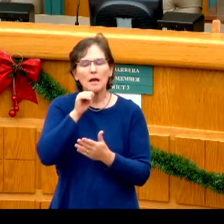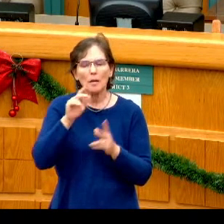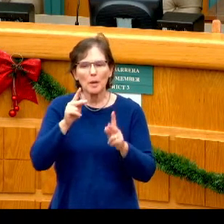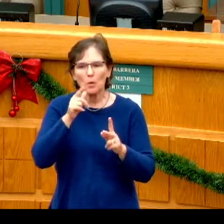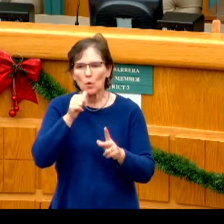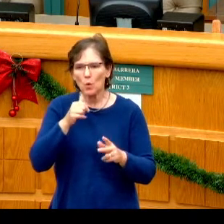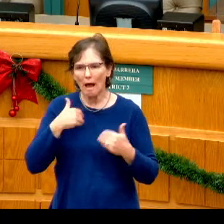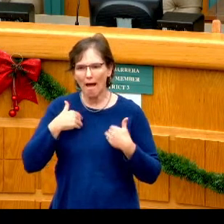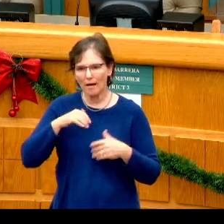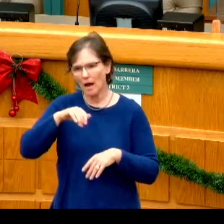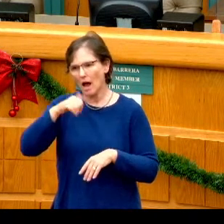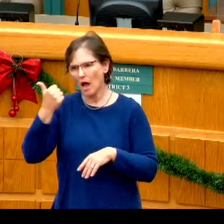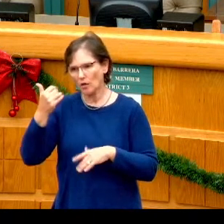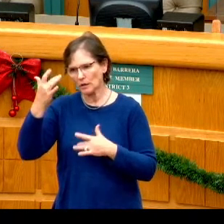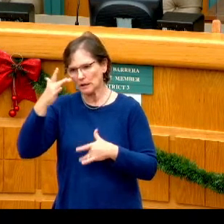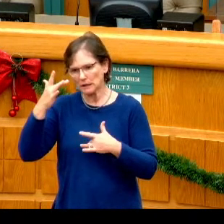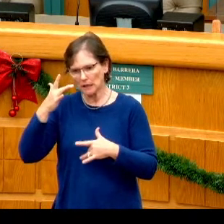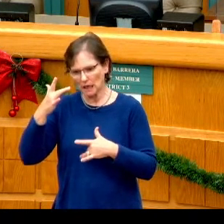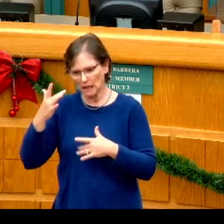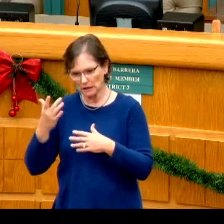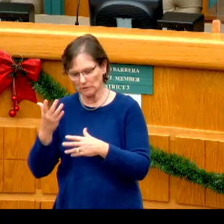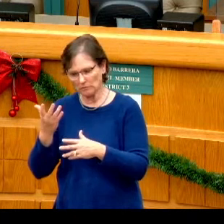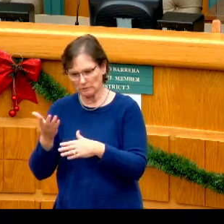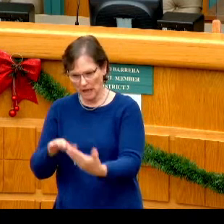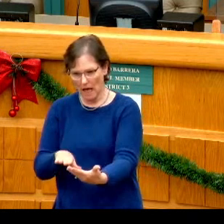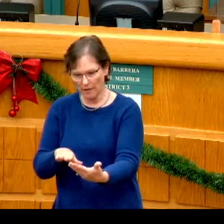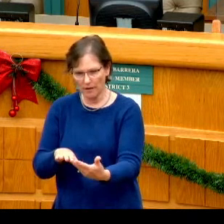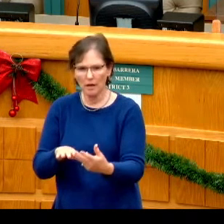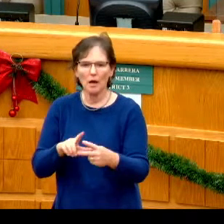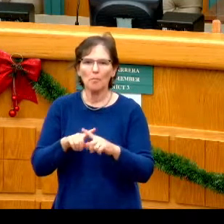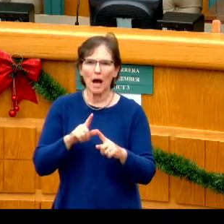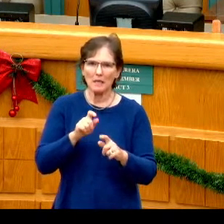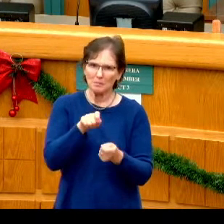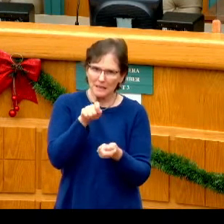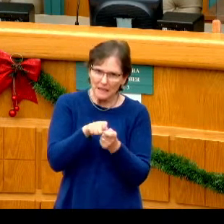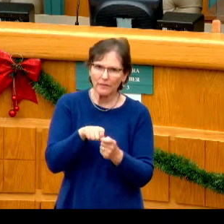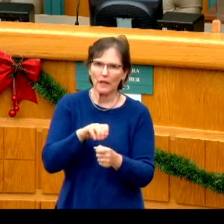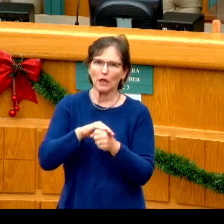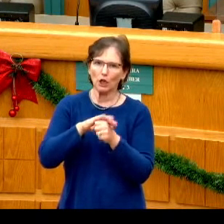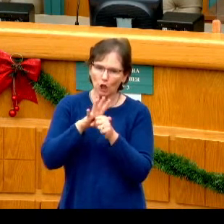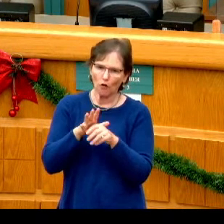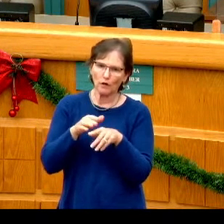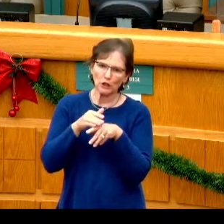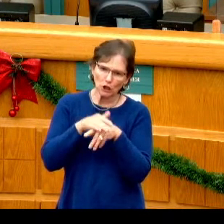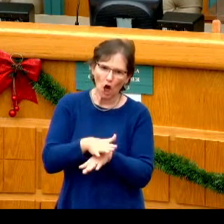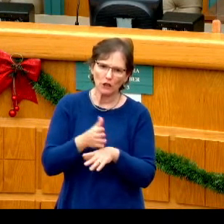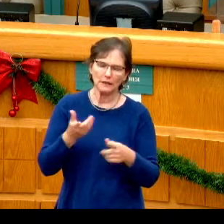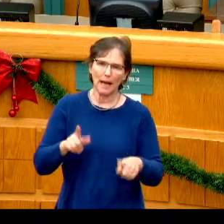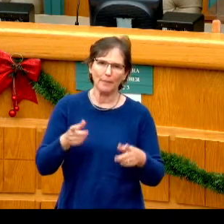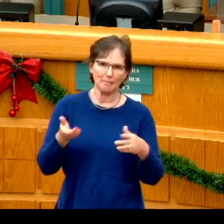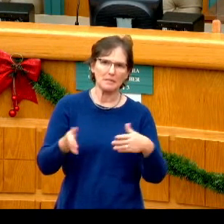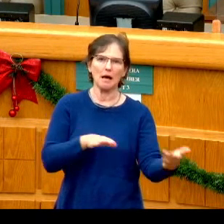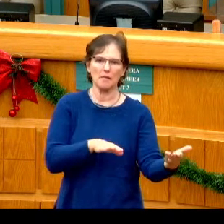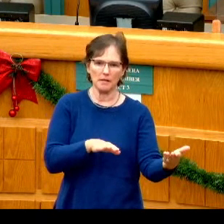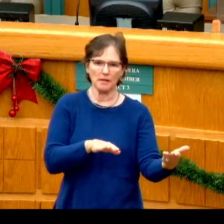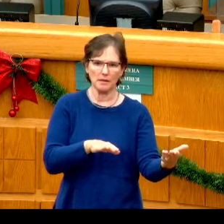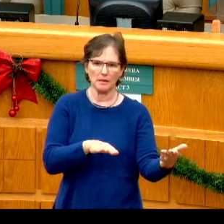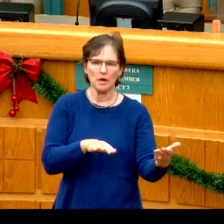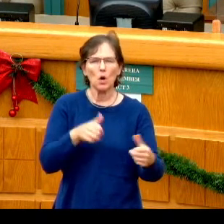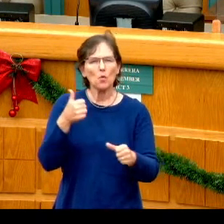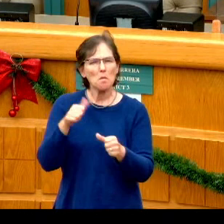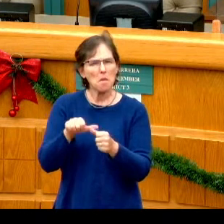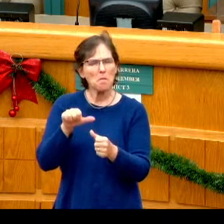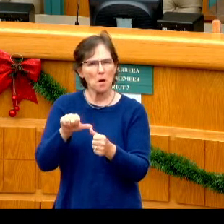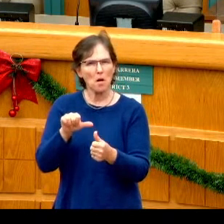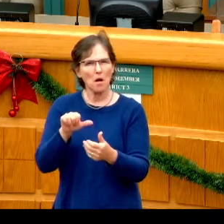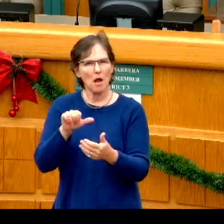COVID-19. This data is processed by the state, and as such, it's about 14 days behind because it takes